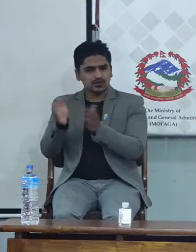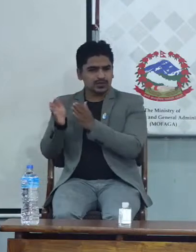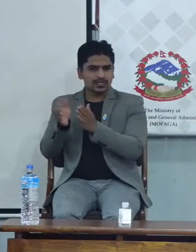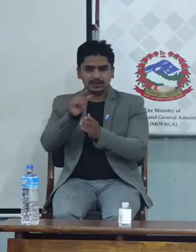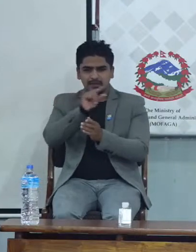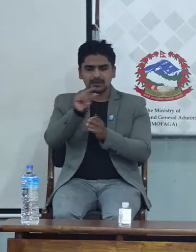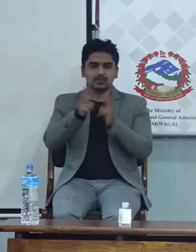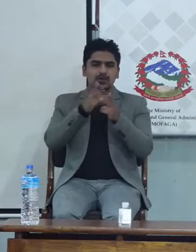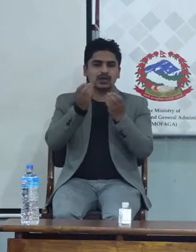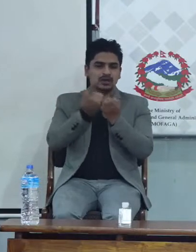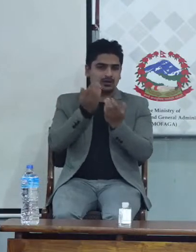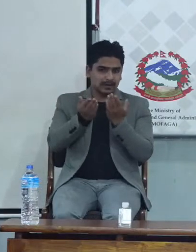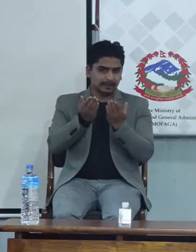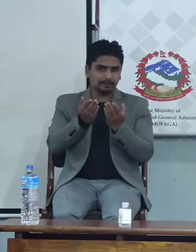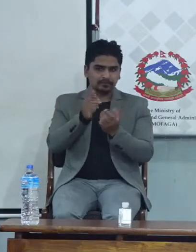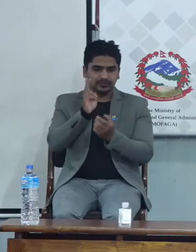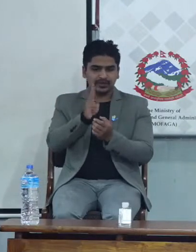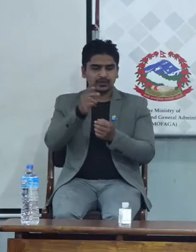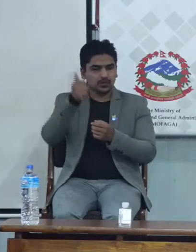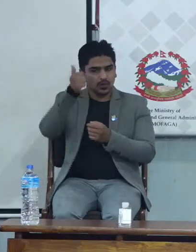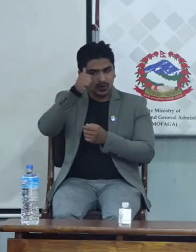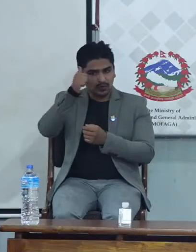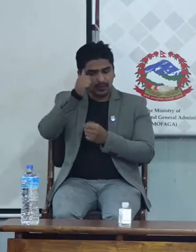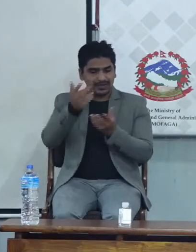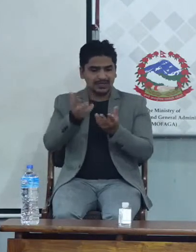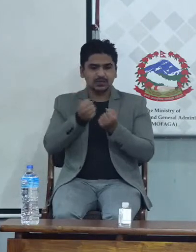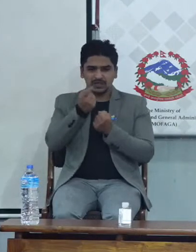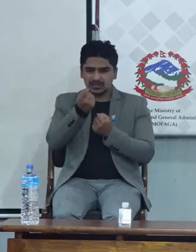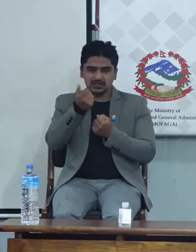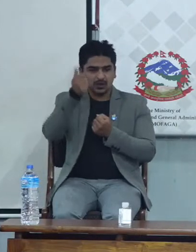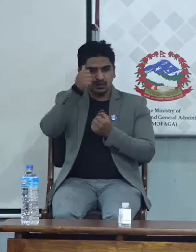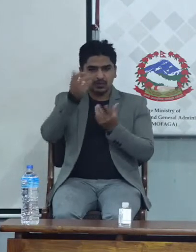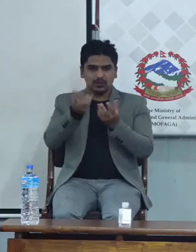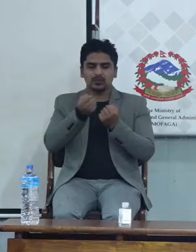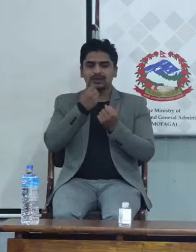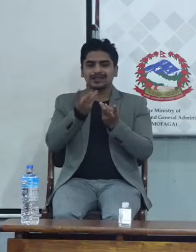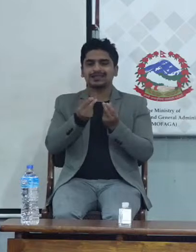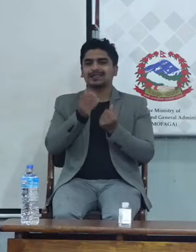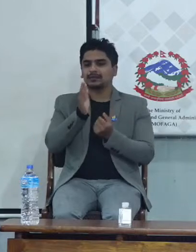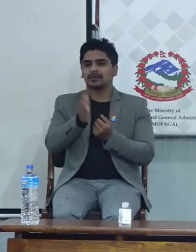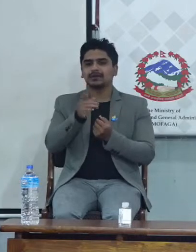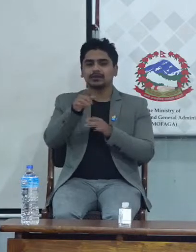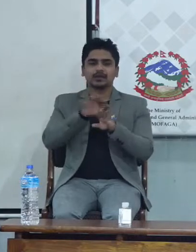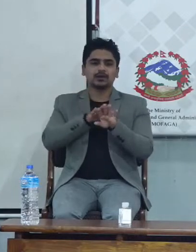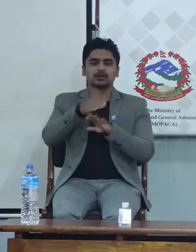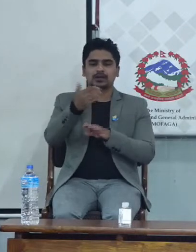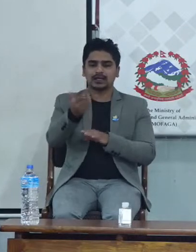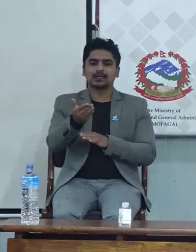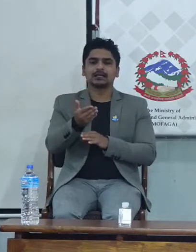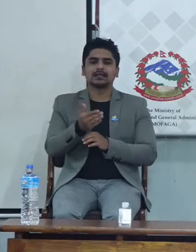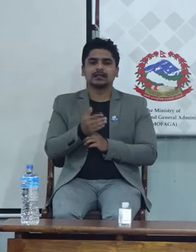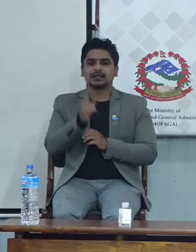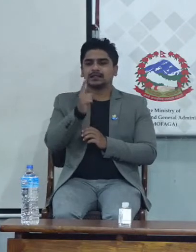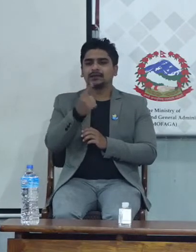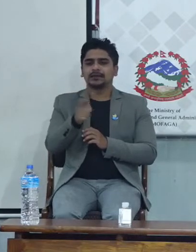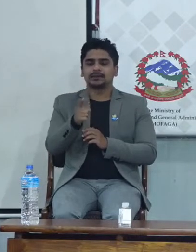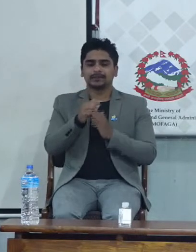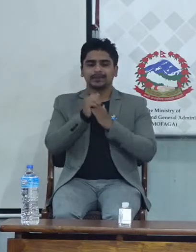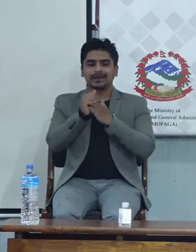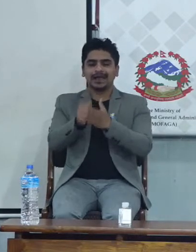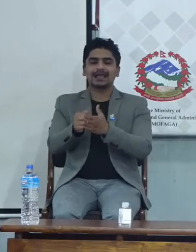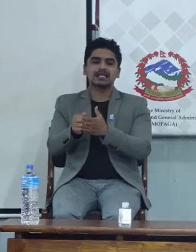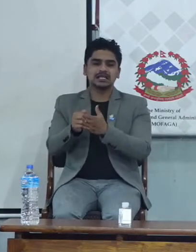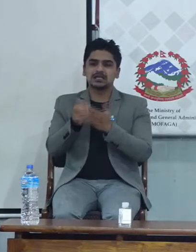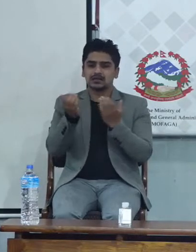this. So I'll be guiding you. So please be straight